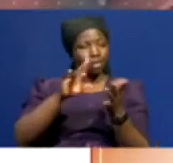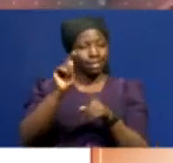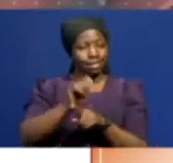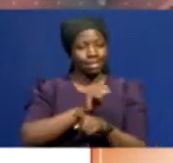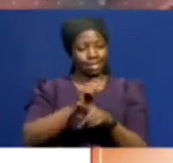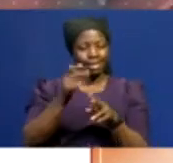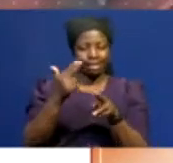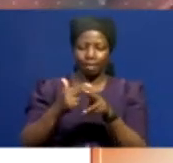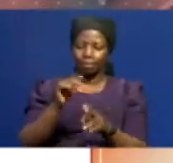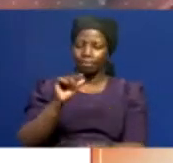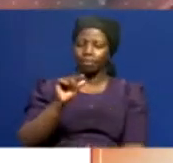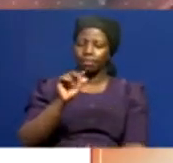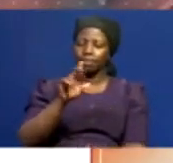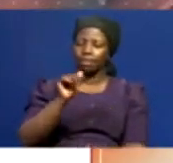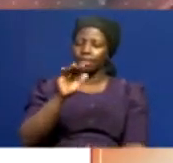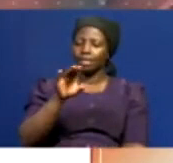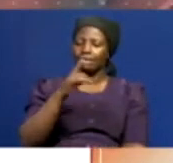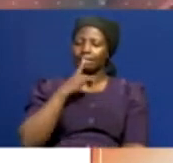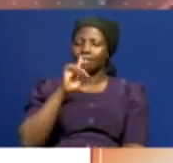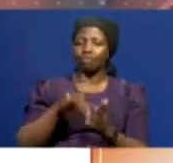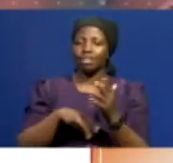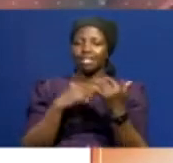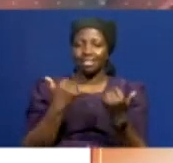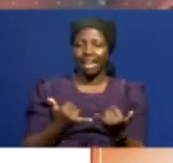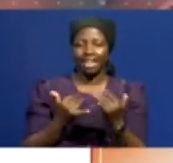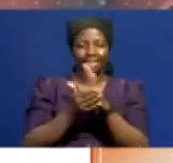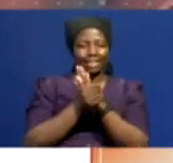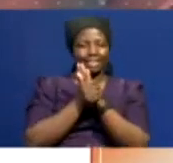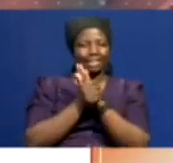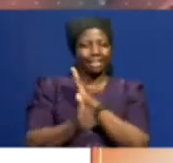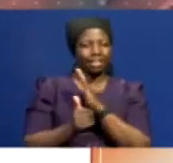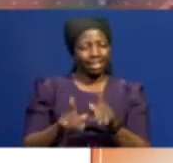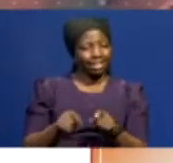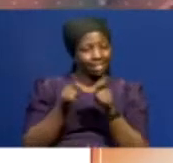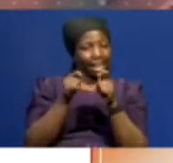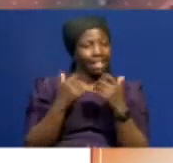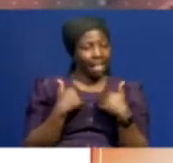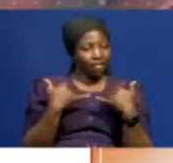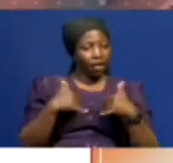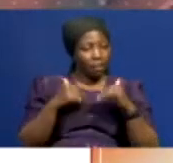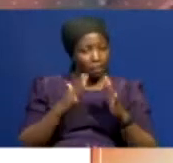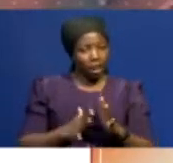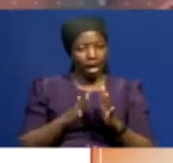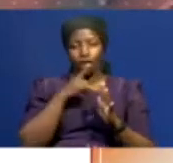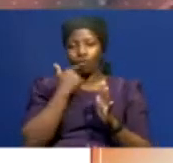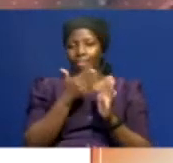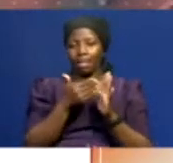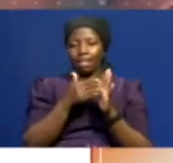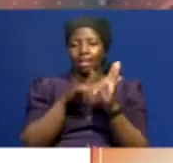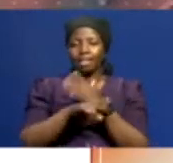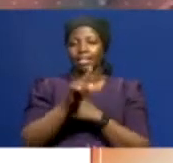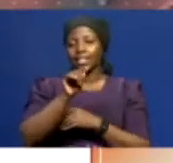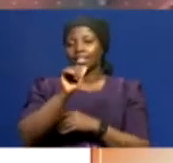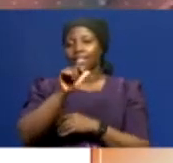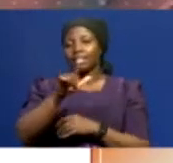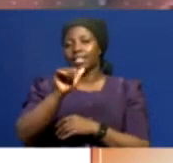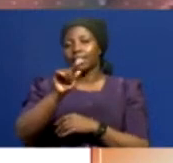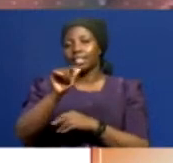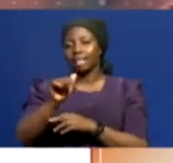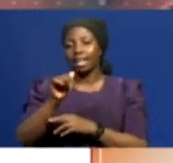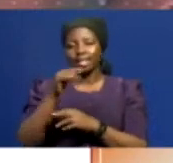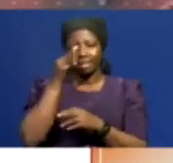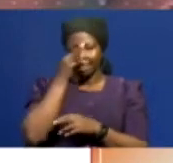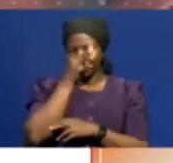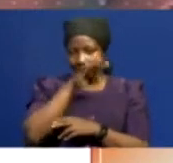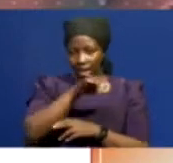Mitambo, says young talented football players scouted in the ongoing Talanta Hela Tournament in Nyeri County will play